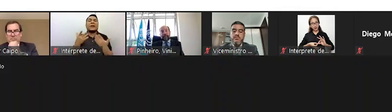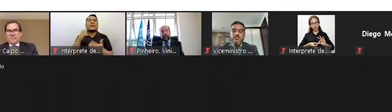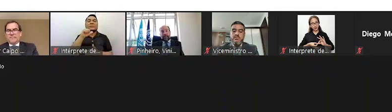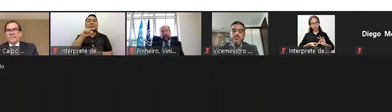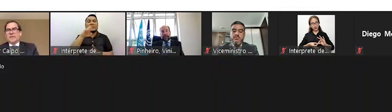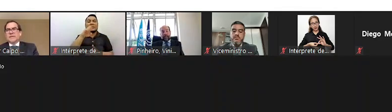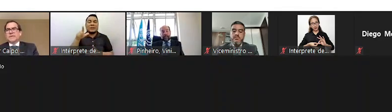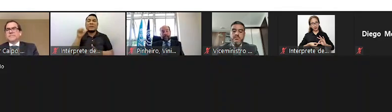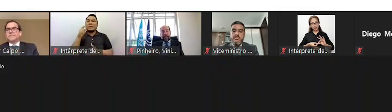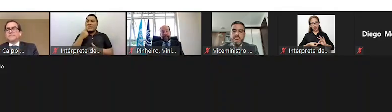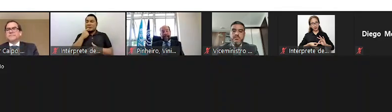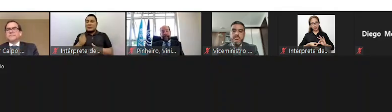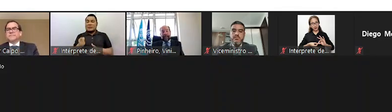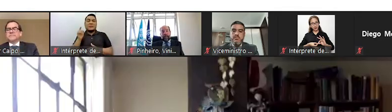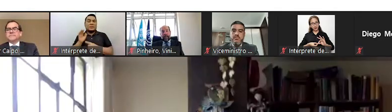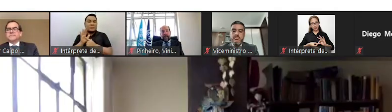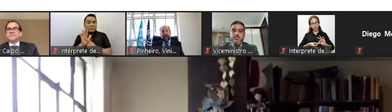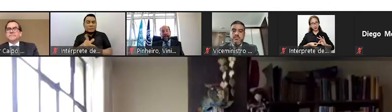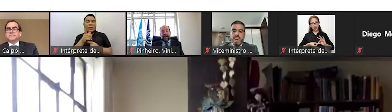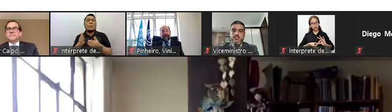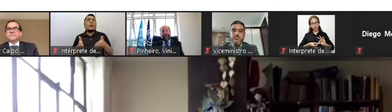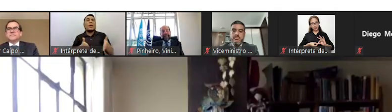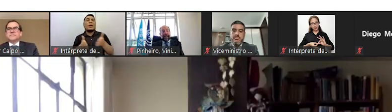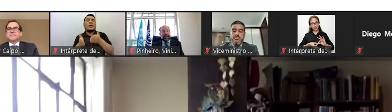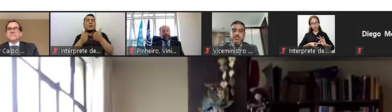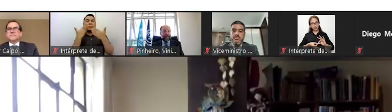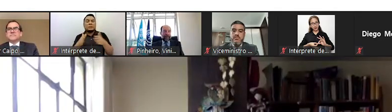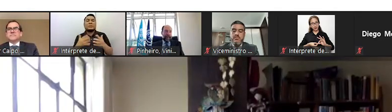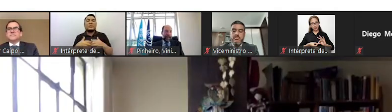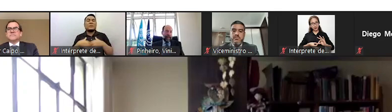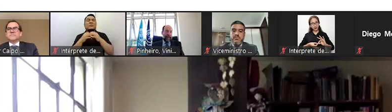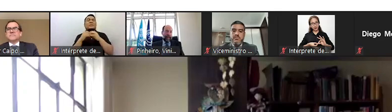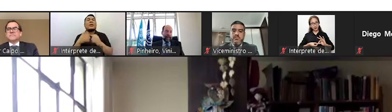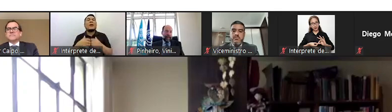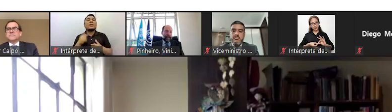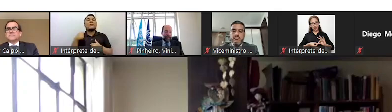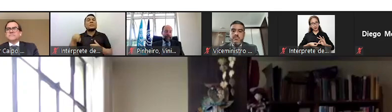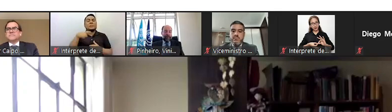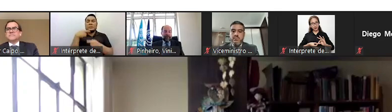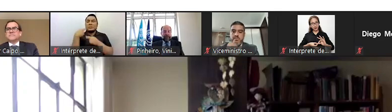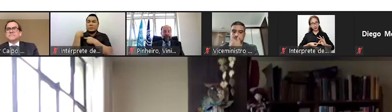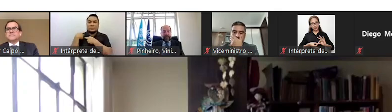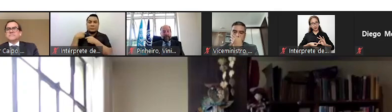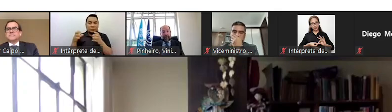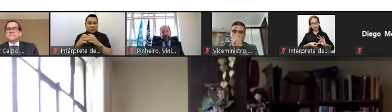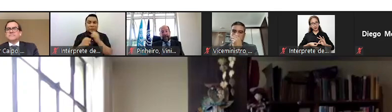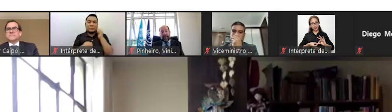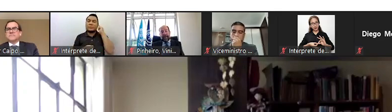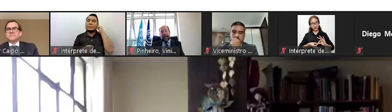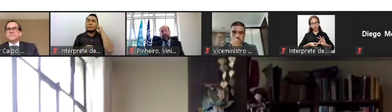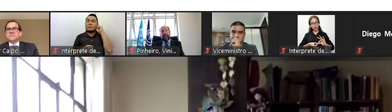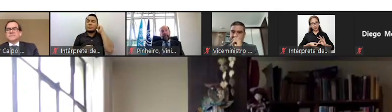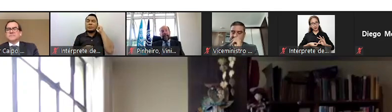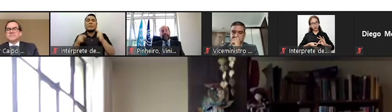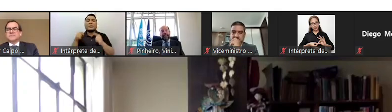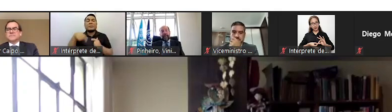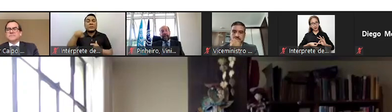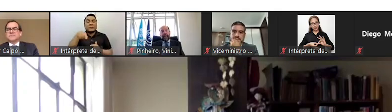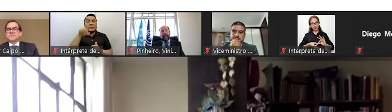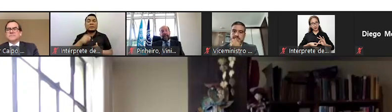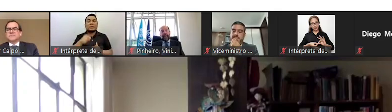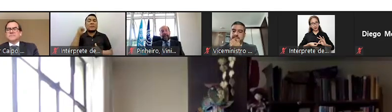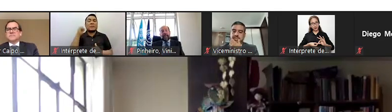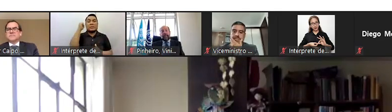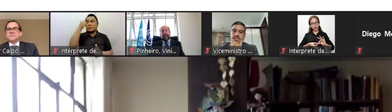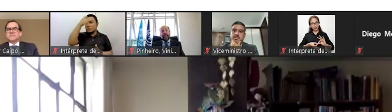project is presenting as a road of responsible business conduct